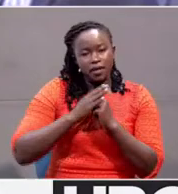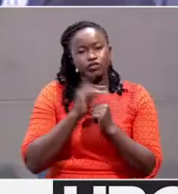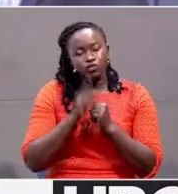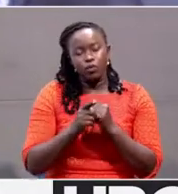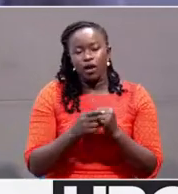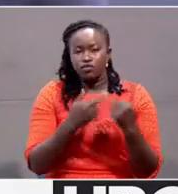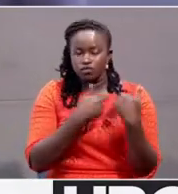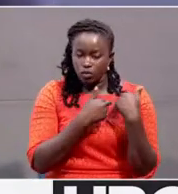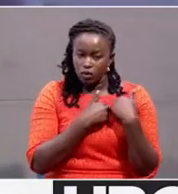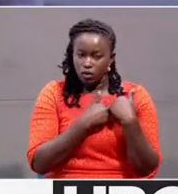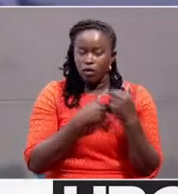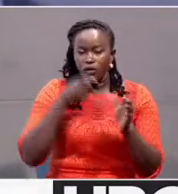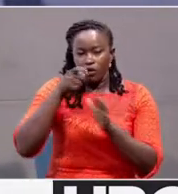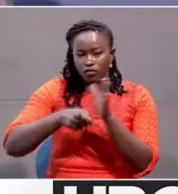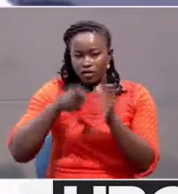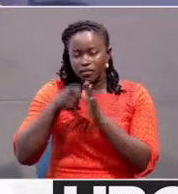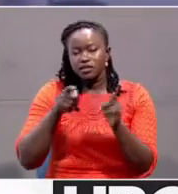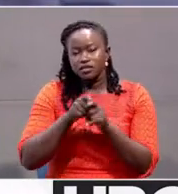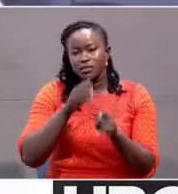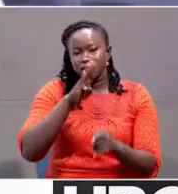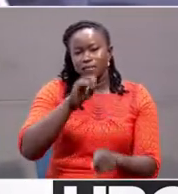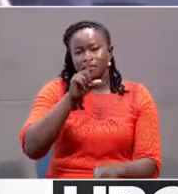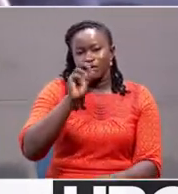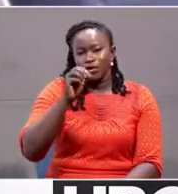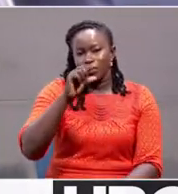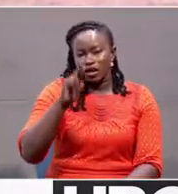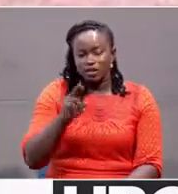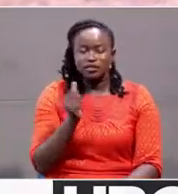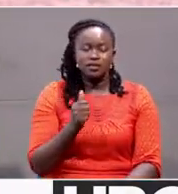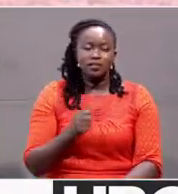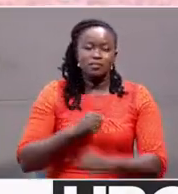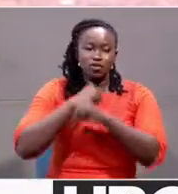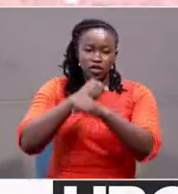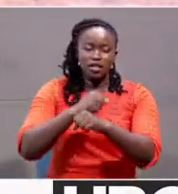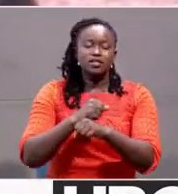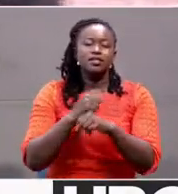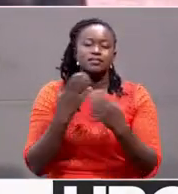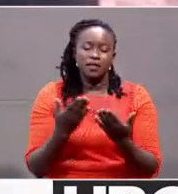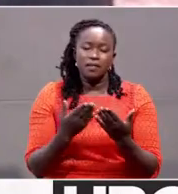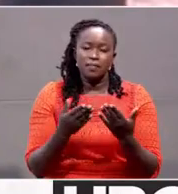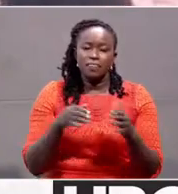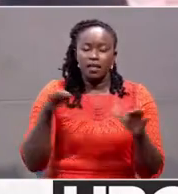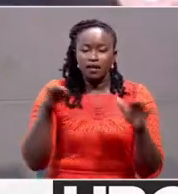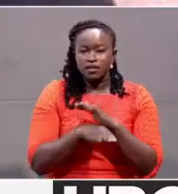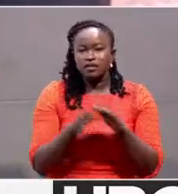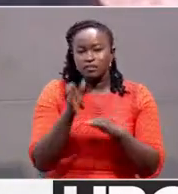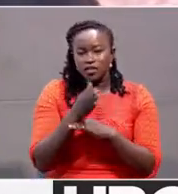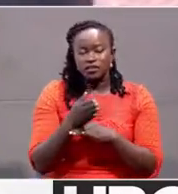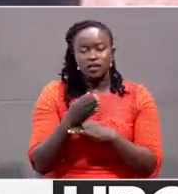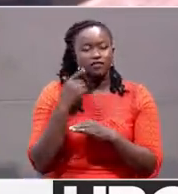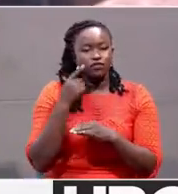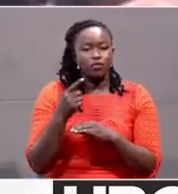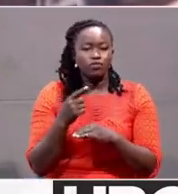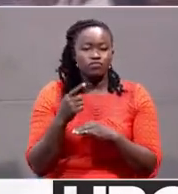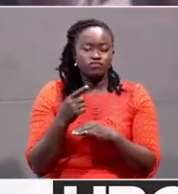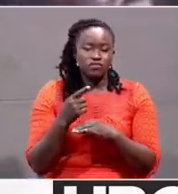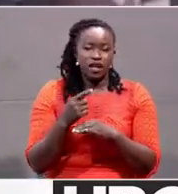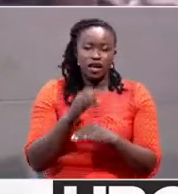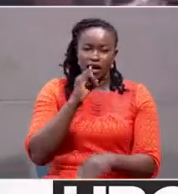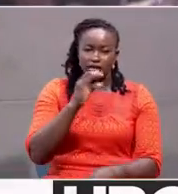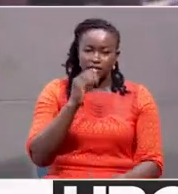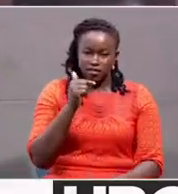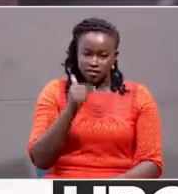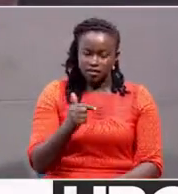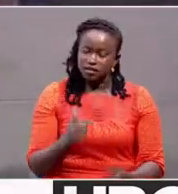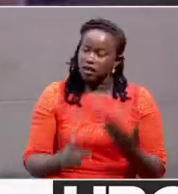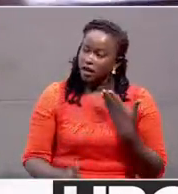and bloggers is protected, respected and promoted. State Minister for ICT and National Guidance, Joyce Nabosa Sebogwao, was